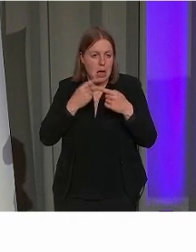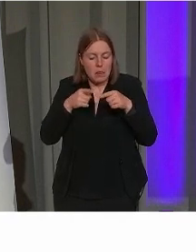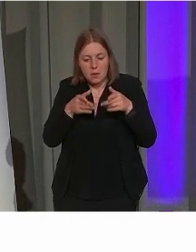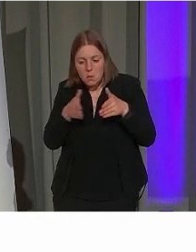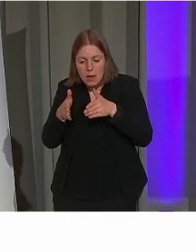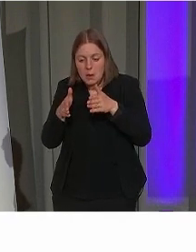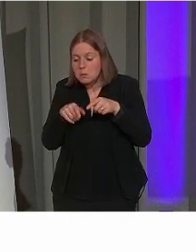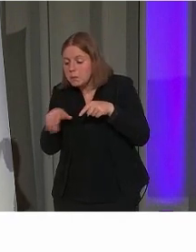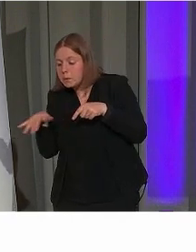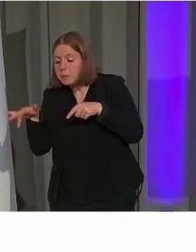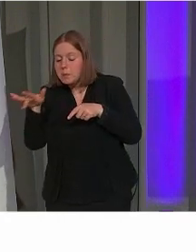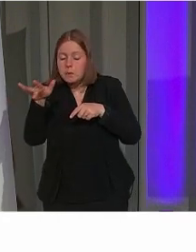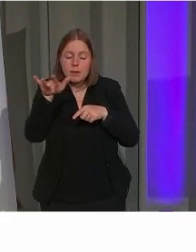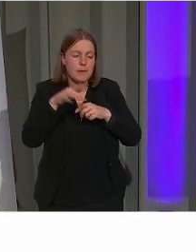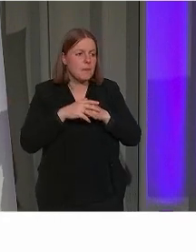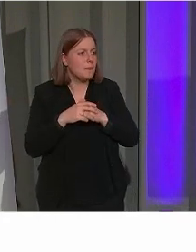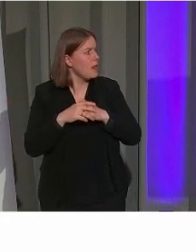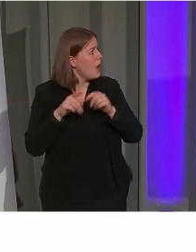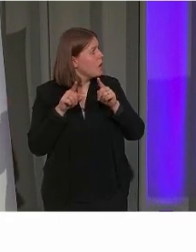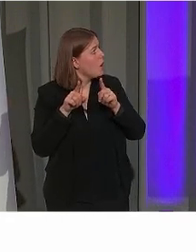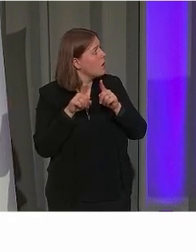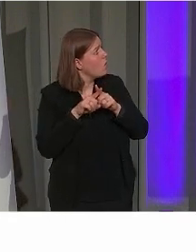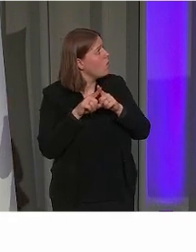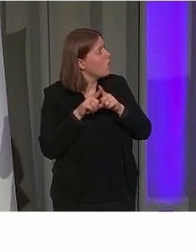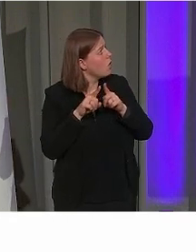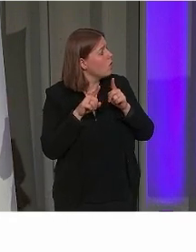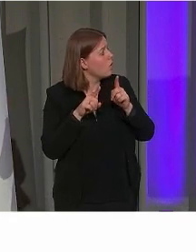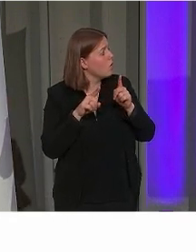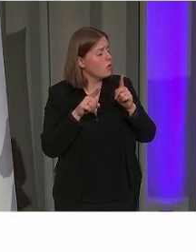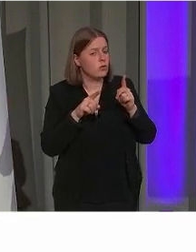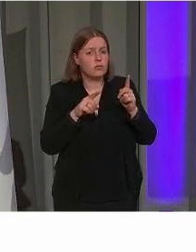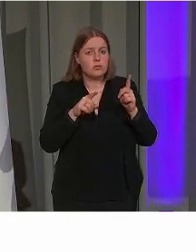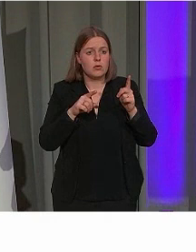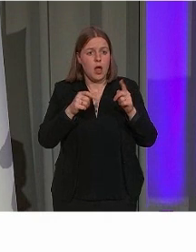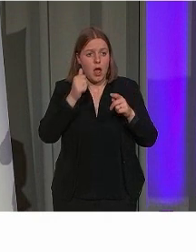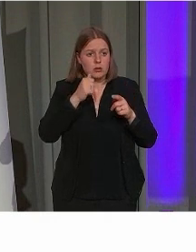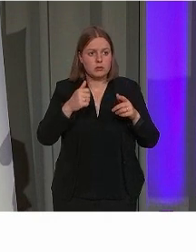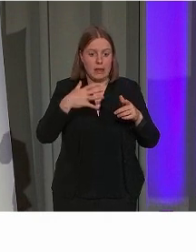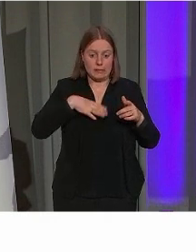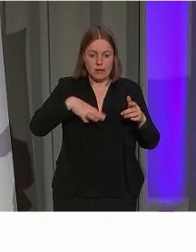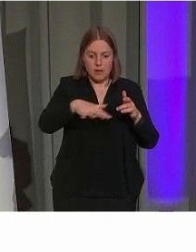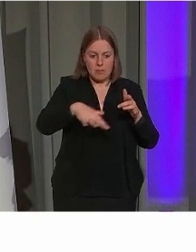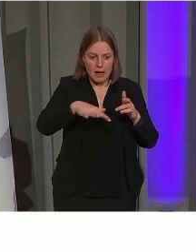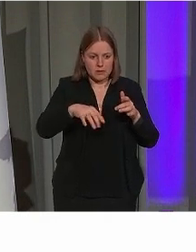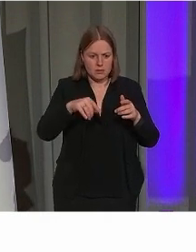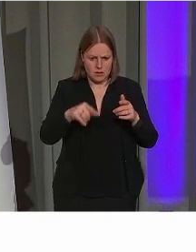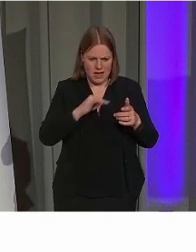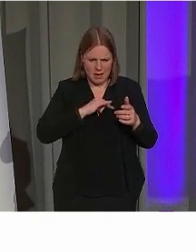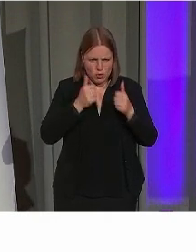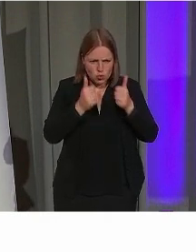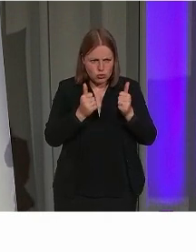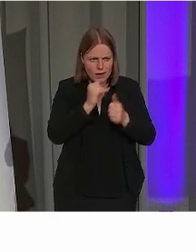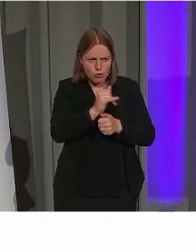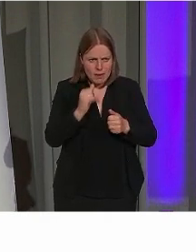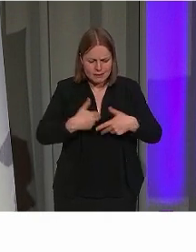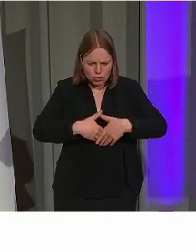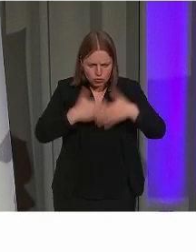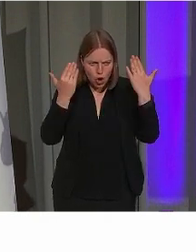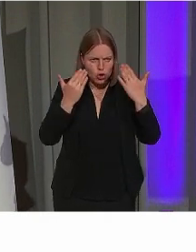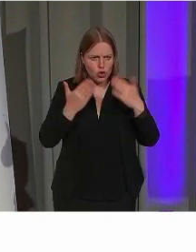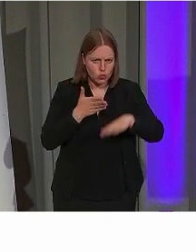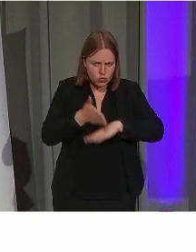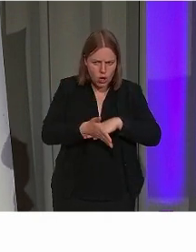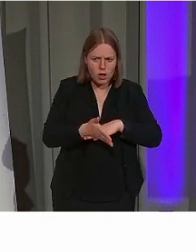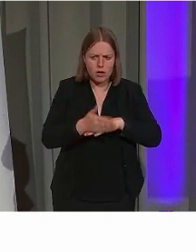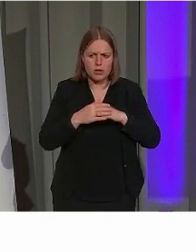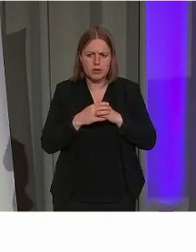The information at points of interest, very clear, very accessible points. The